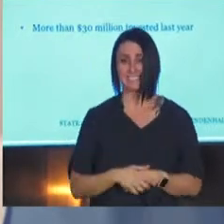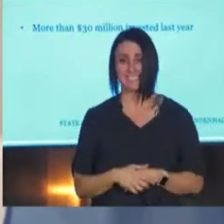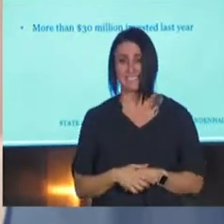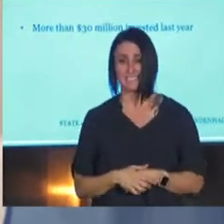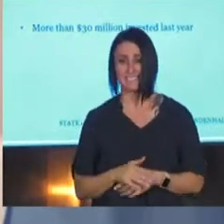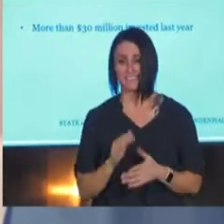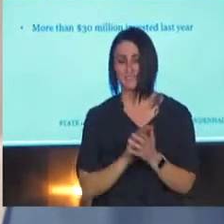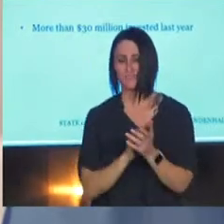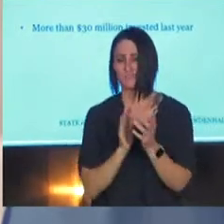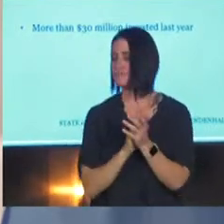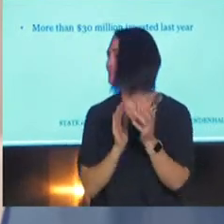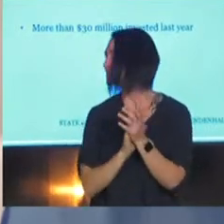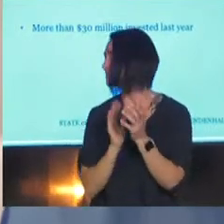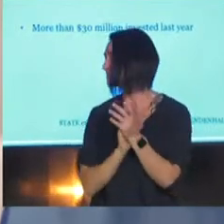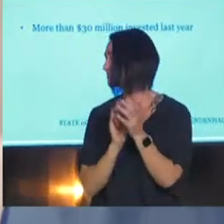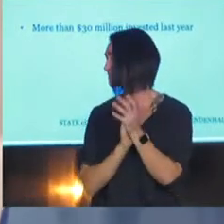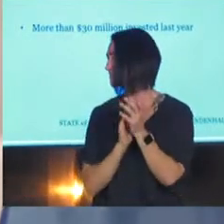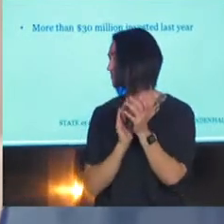Thank you, Council.